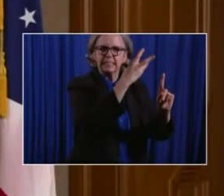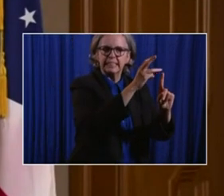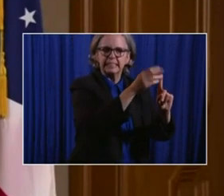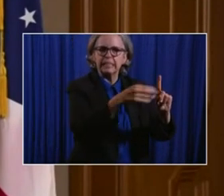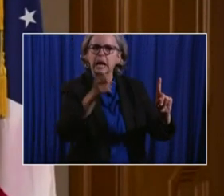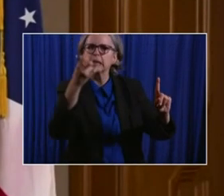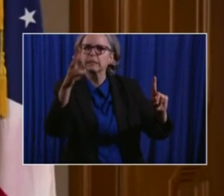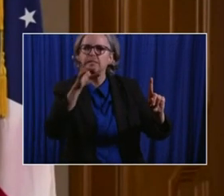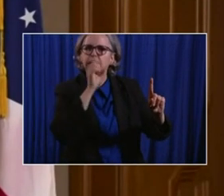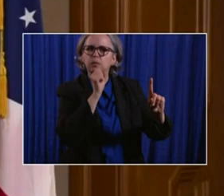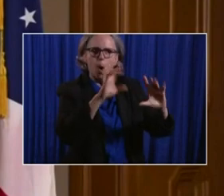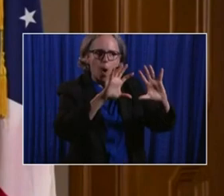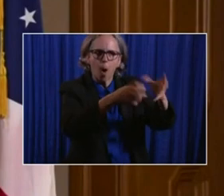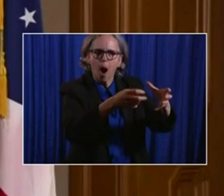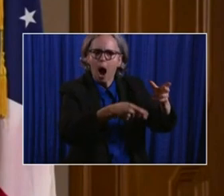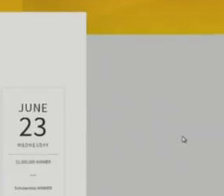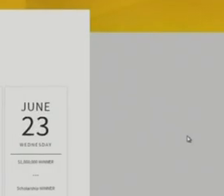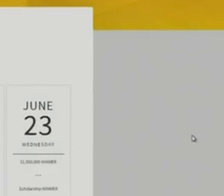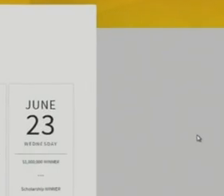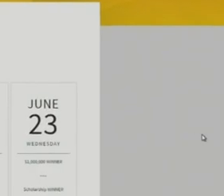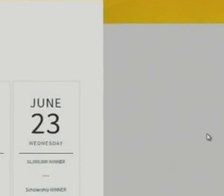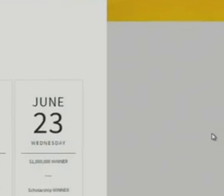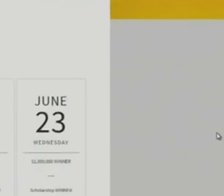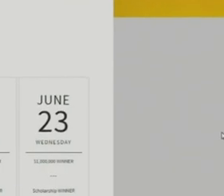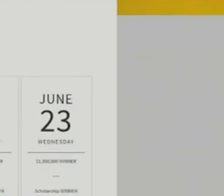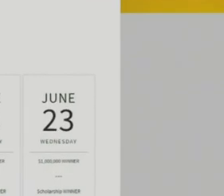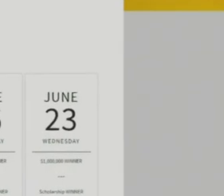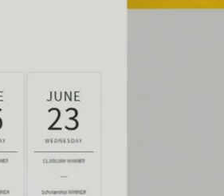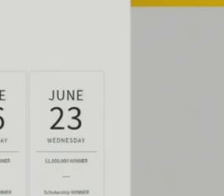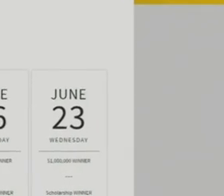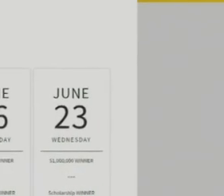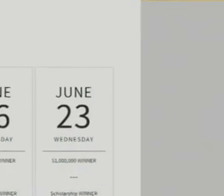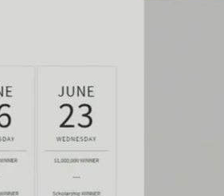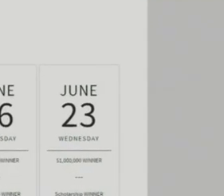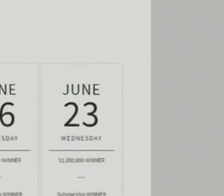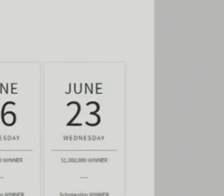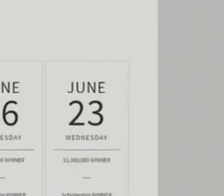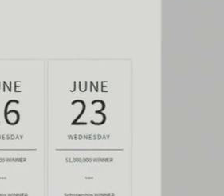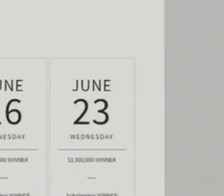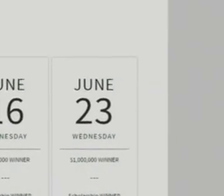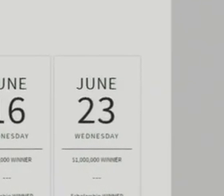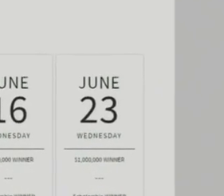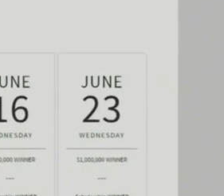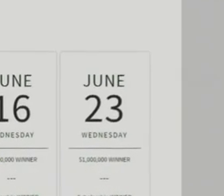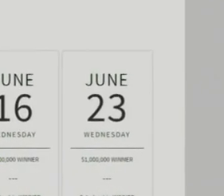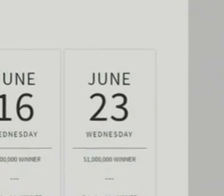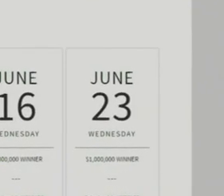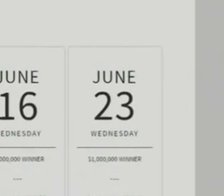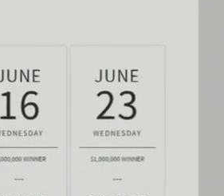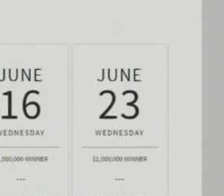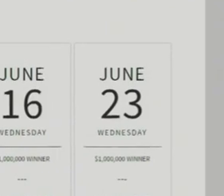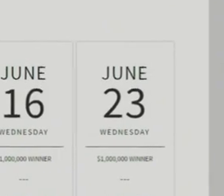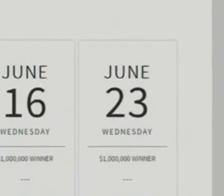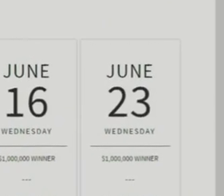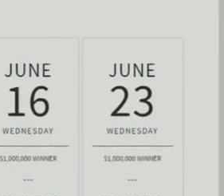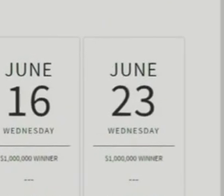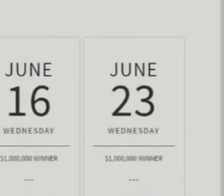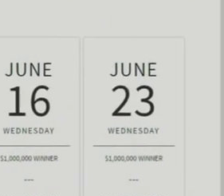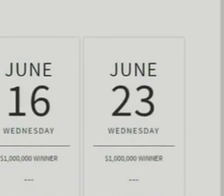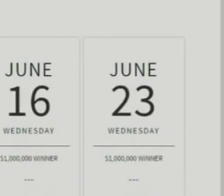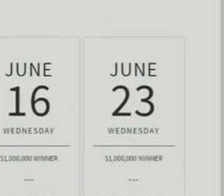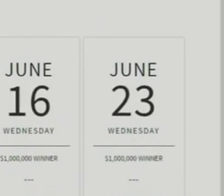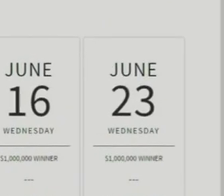years of age. Very, very interesting. While the first names will be announced Wednesday, one entry is good for all